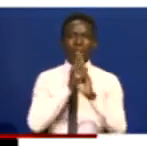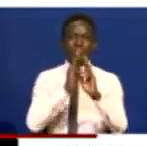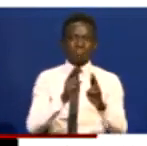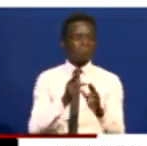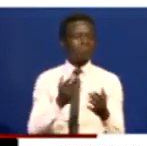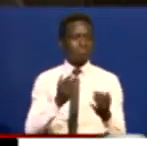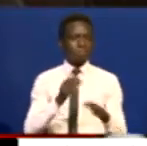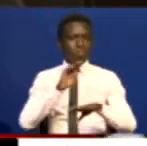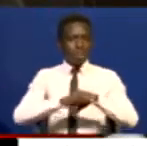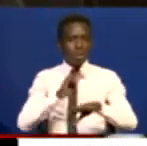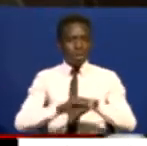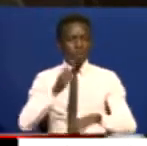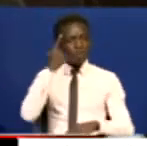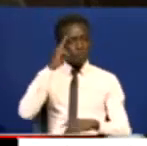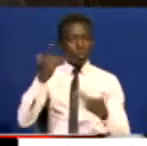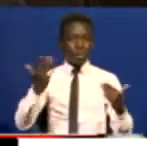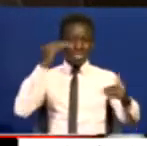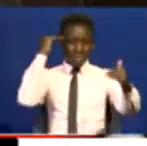profession.